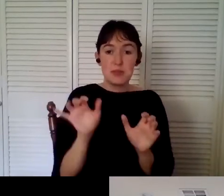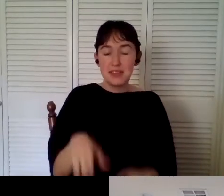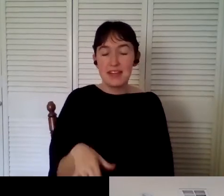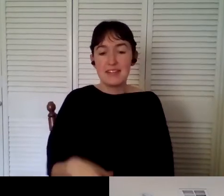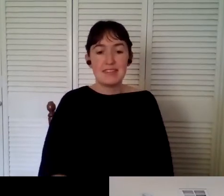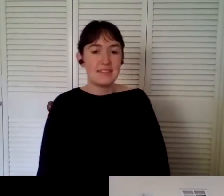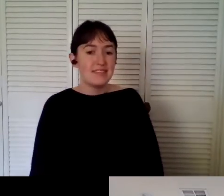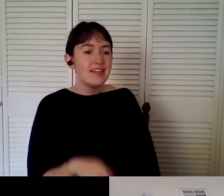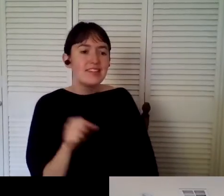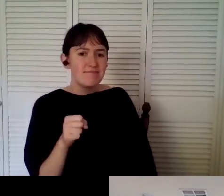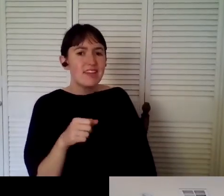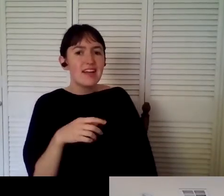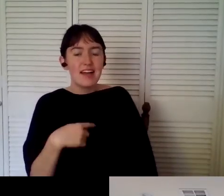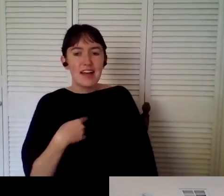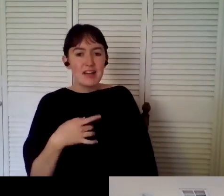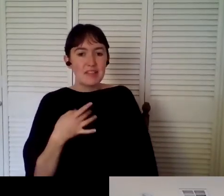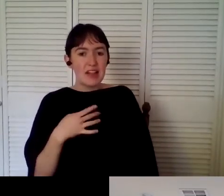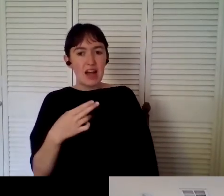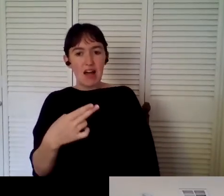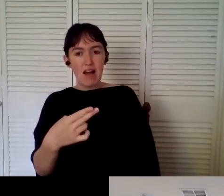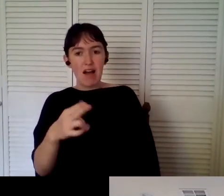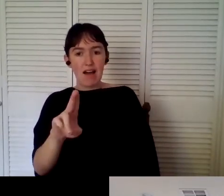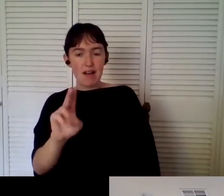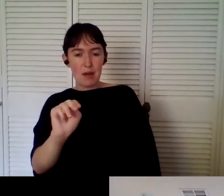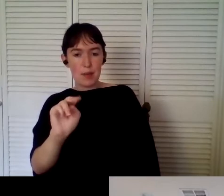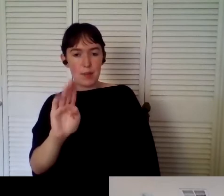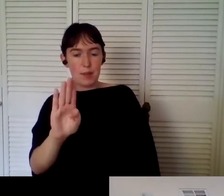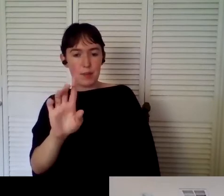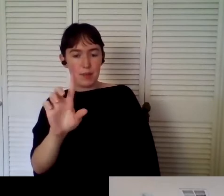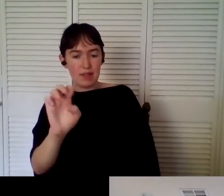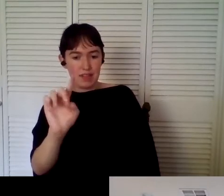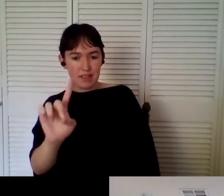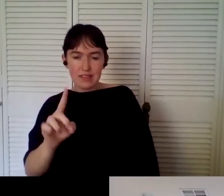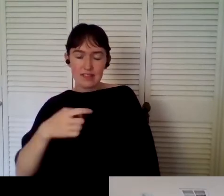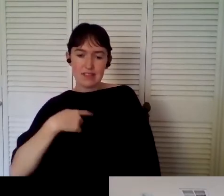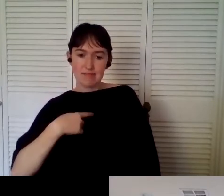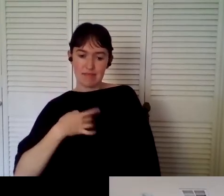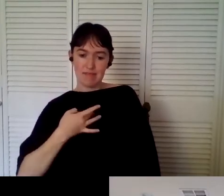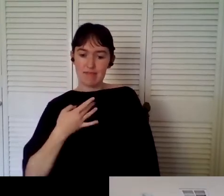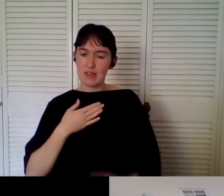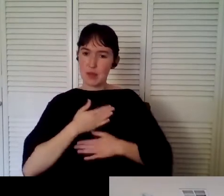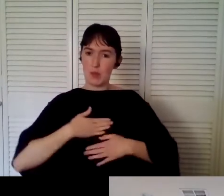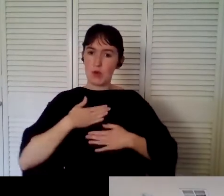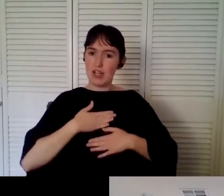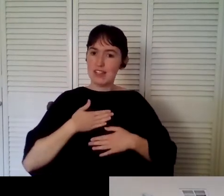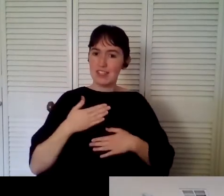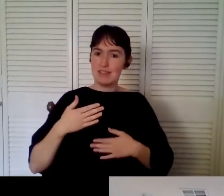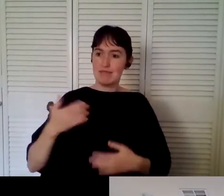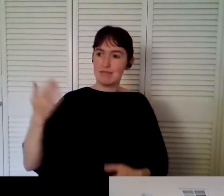done. It's the hardest thing I've ever taught myself to do, and I'm still pretty terrible at it in the grand scheme